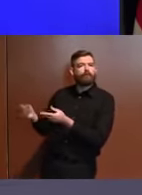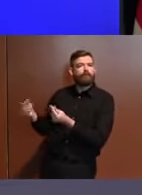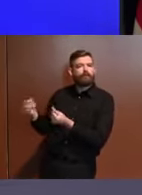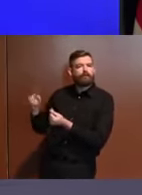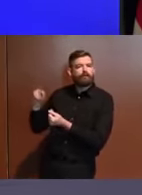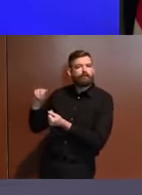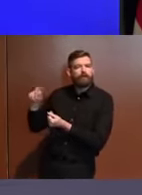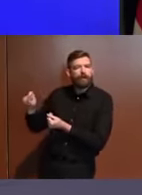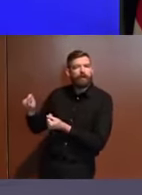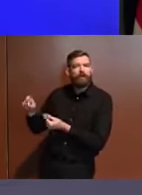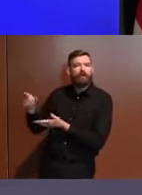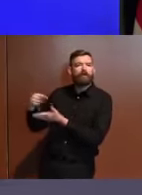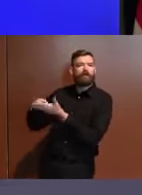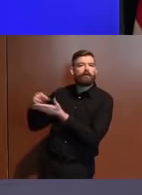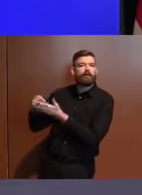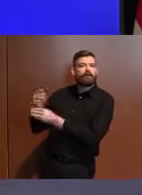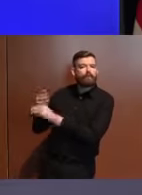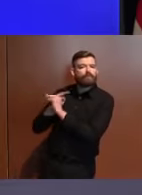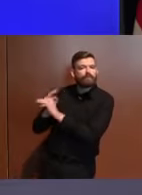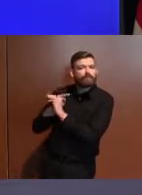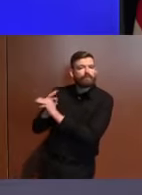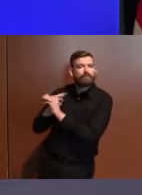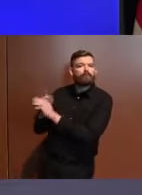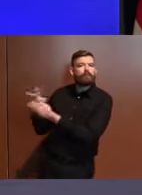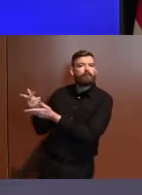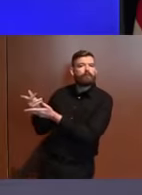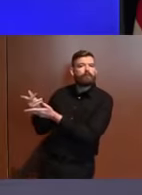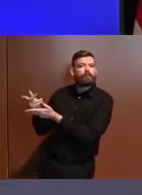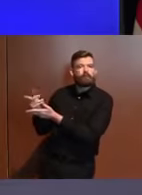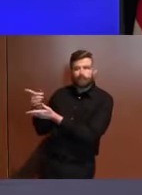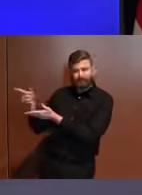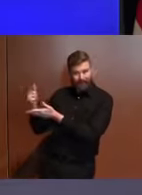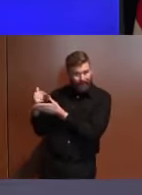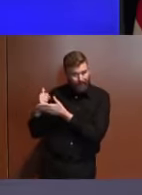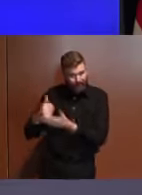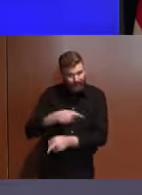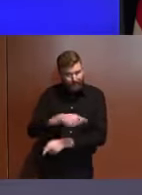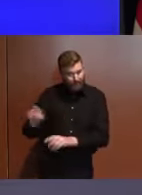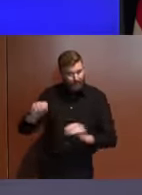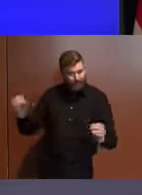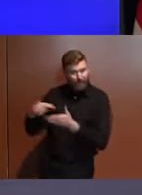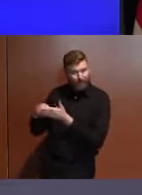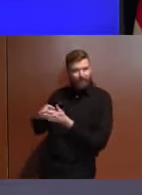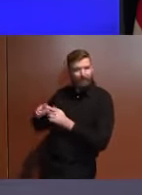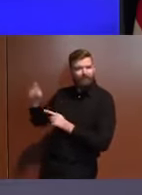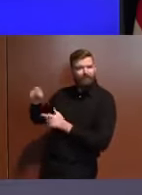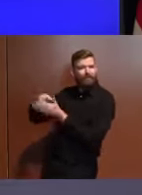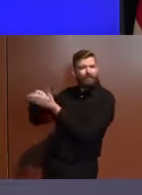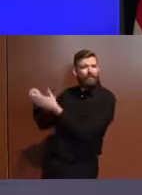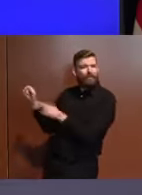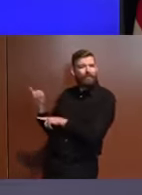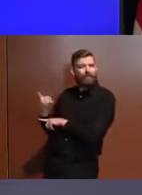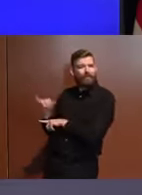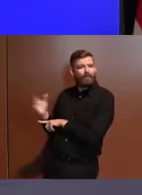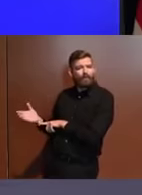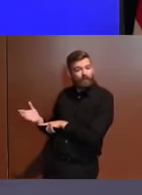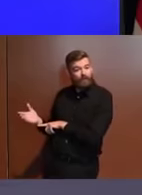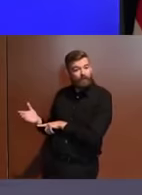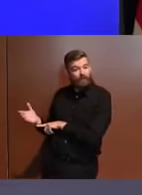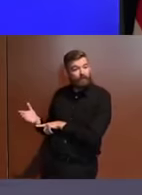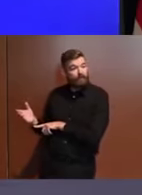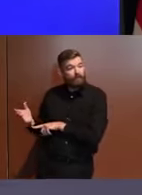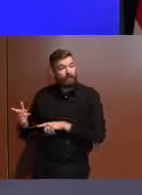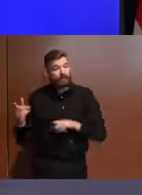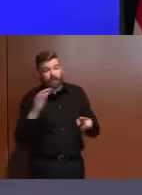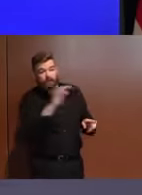right thing? Yeah, I mean, I mentioned this earlier. I believe, Matt, correct me if I'm wrong here, but I think we'll be in a position tomorrow